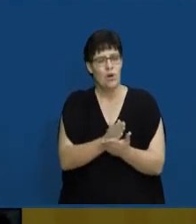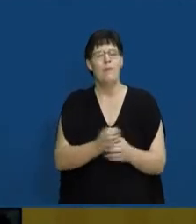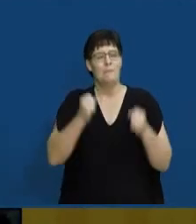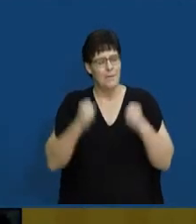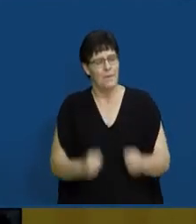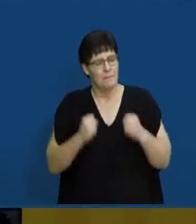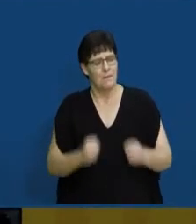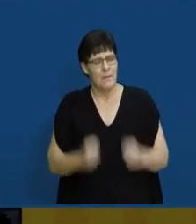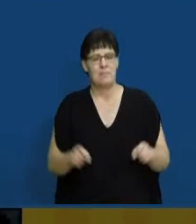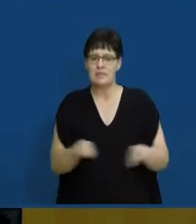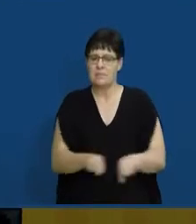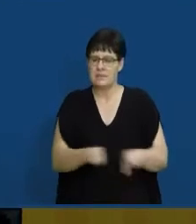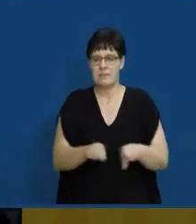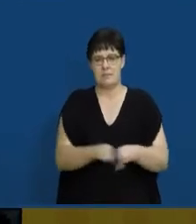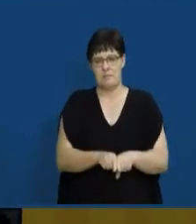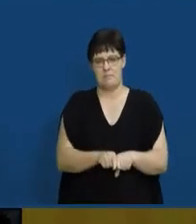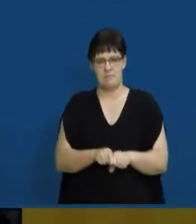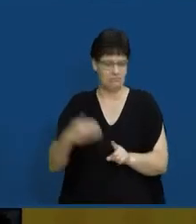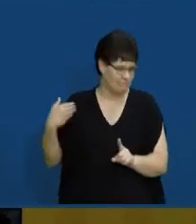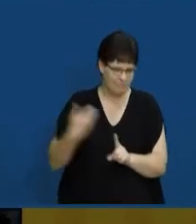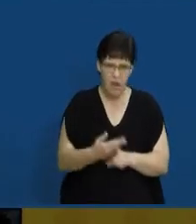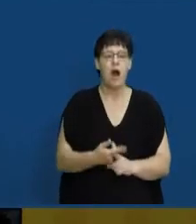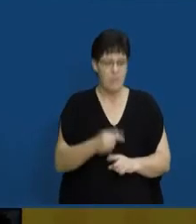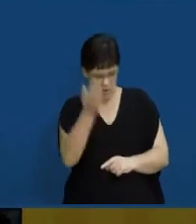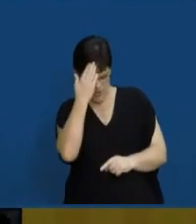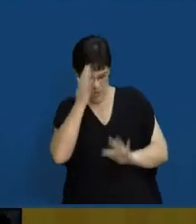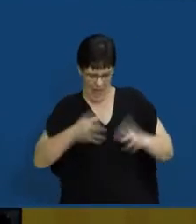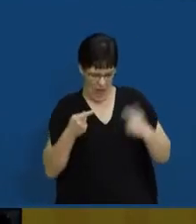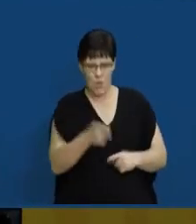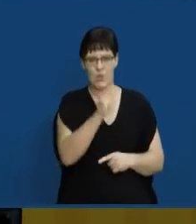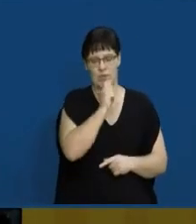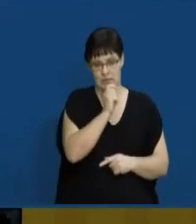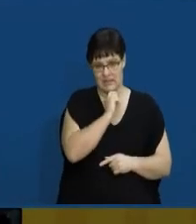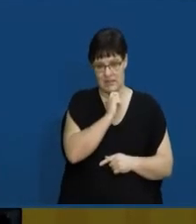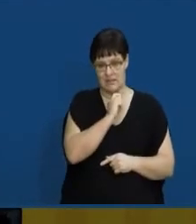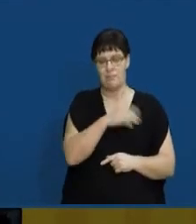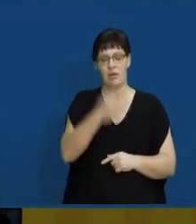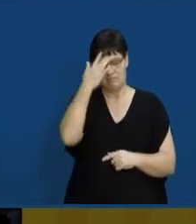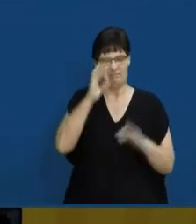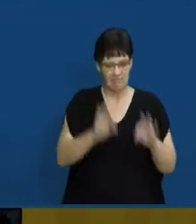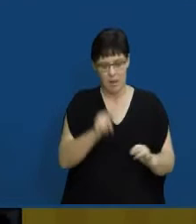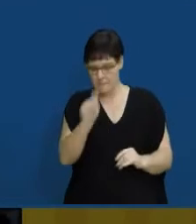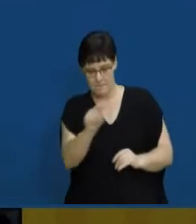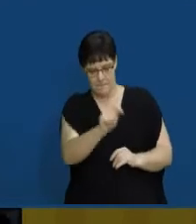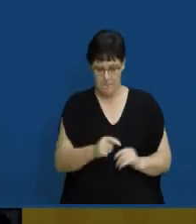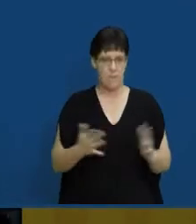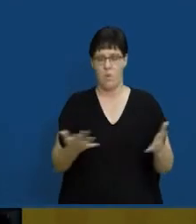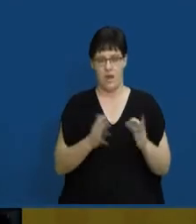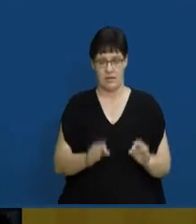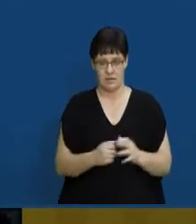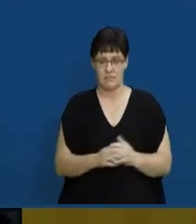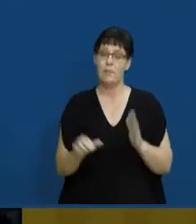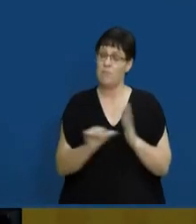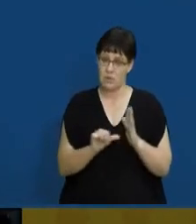calculator that you have is one that you au fait with, you know how to use it, and you know exactly where the digits are.